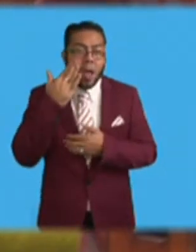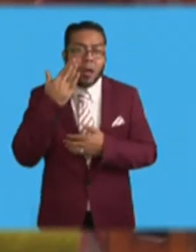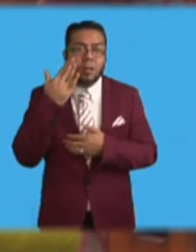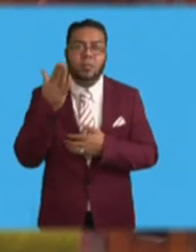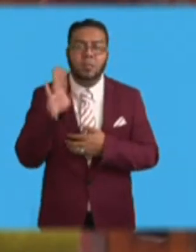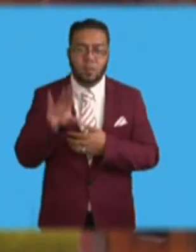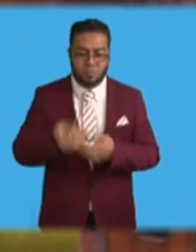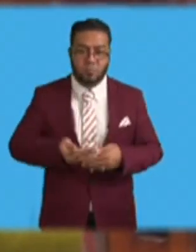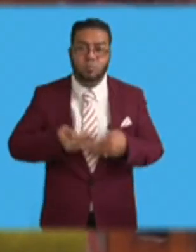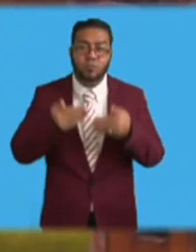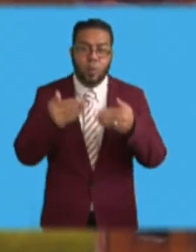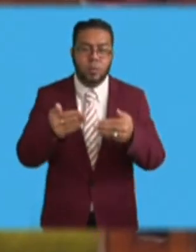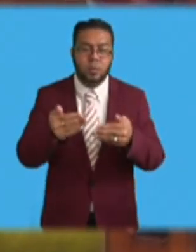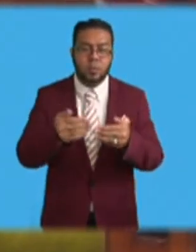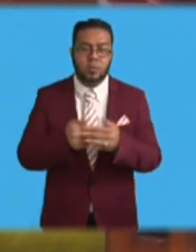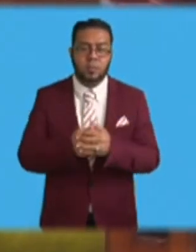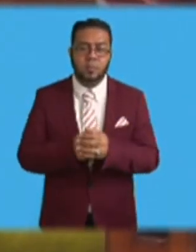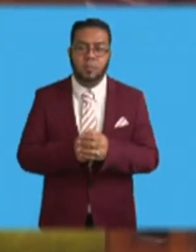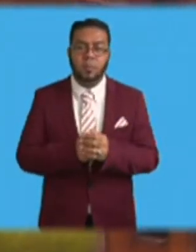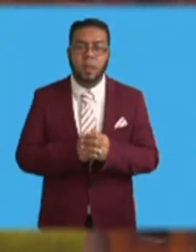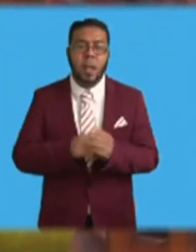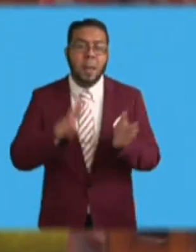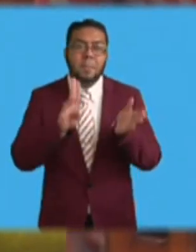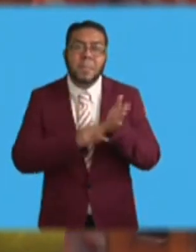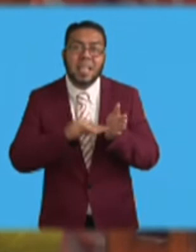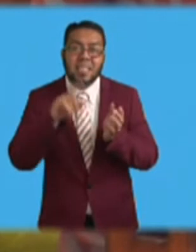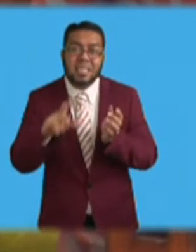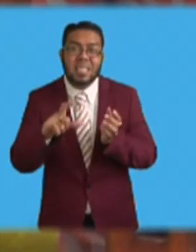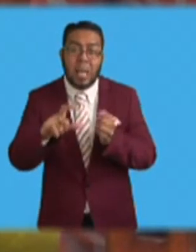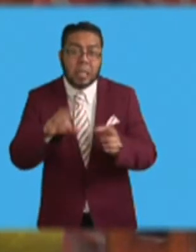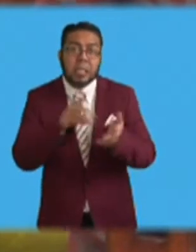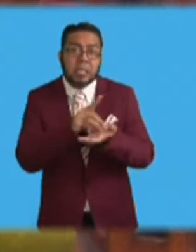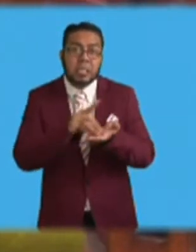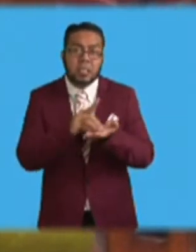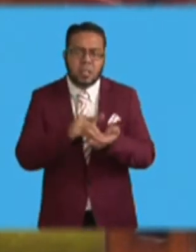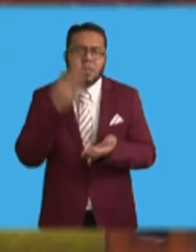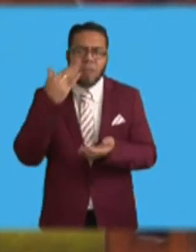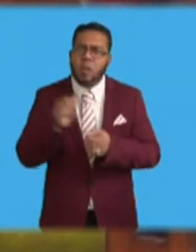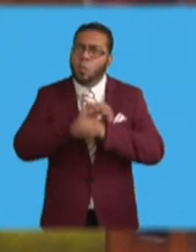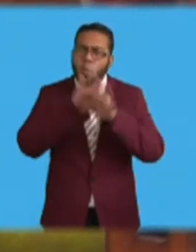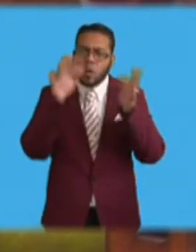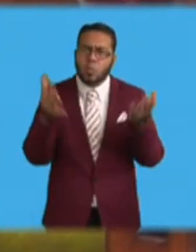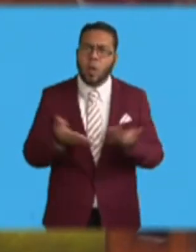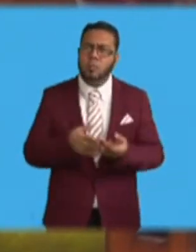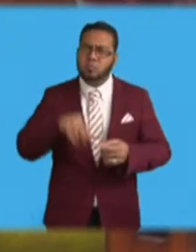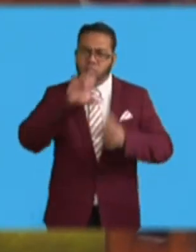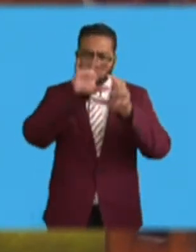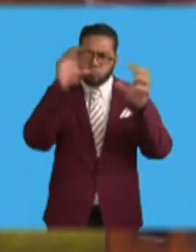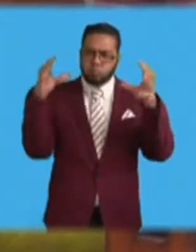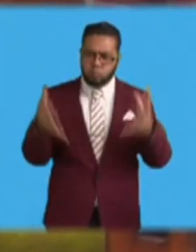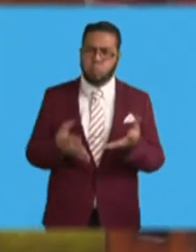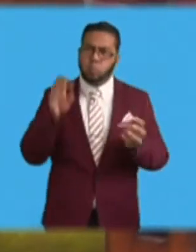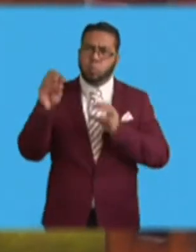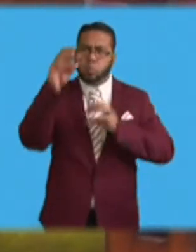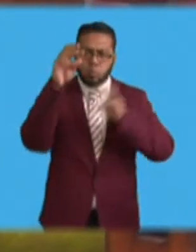to move forward. Madam Speaker, meningococcal disease, if I may say, is found worldwide and results in sporadic cases and